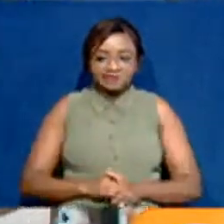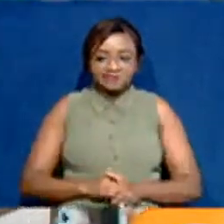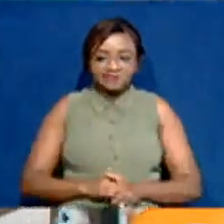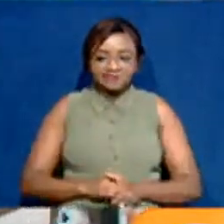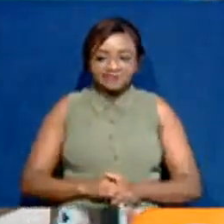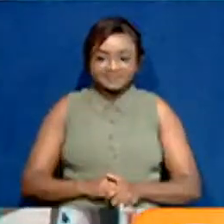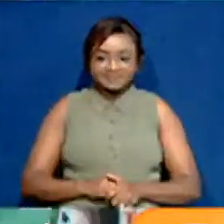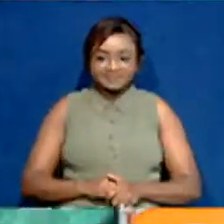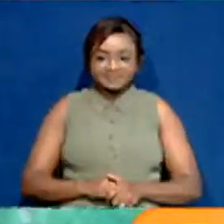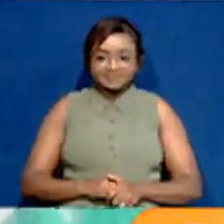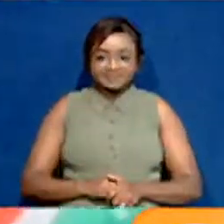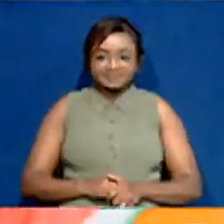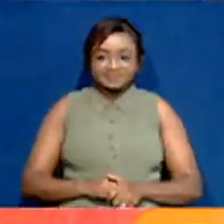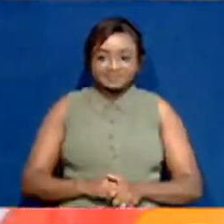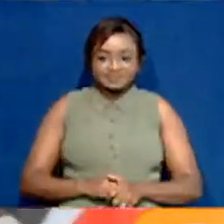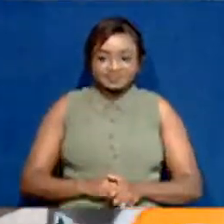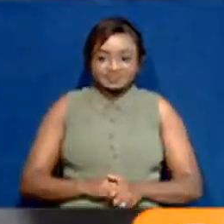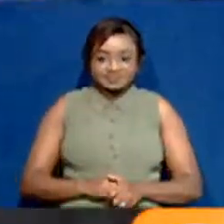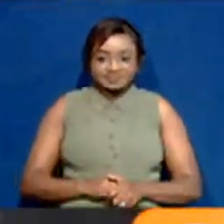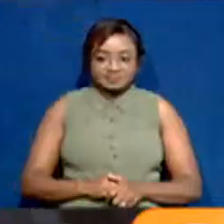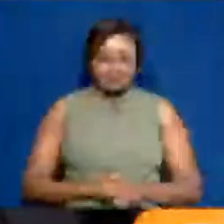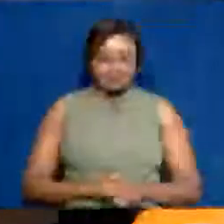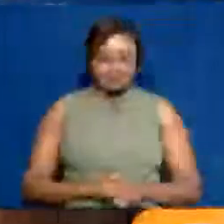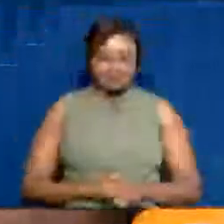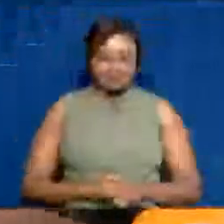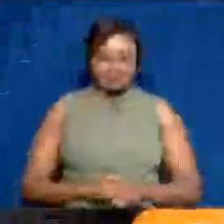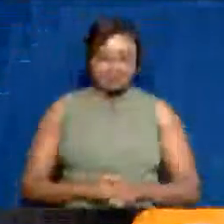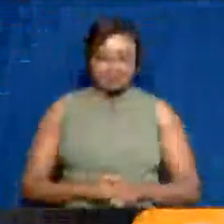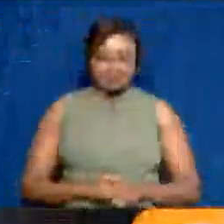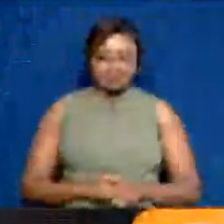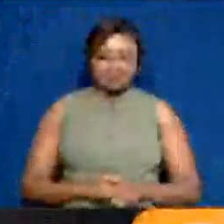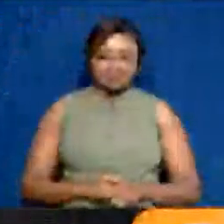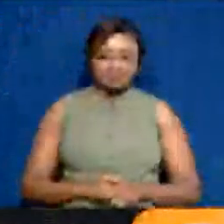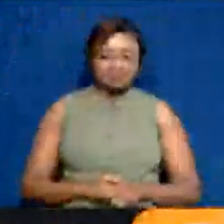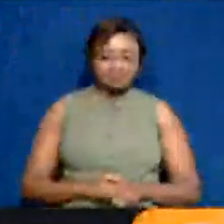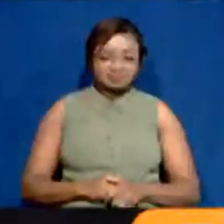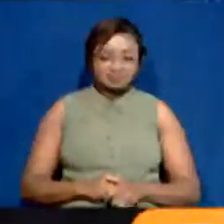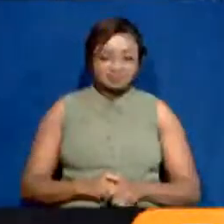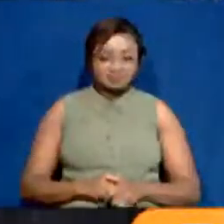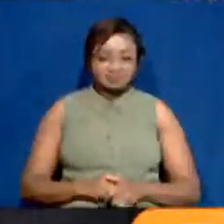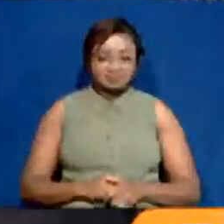All over the world, electric mobility is gaining momentum.